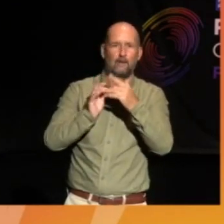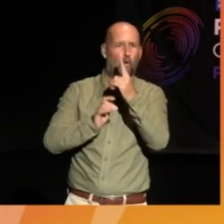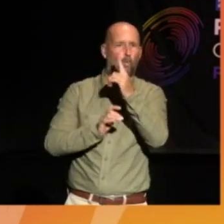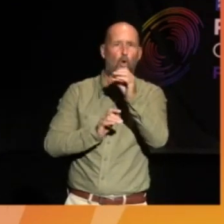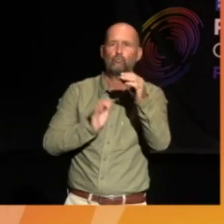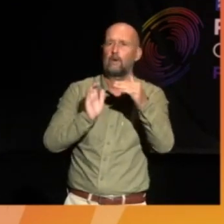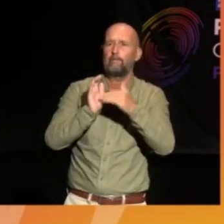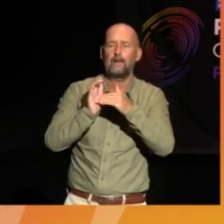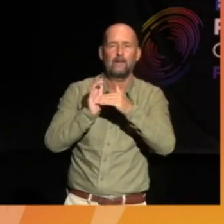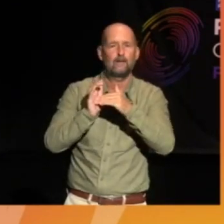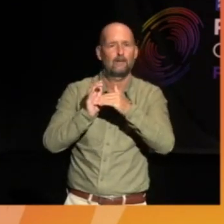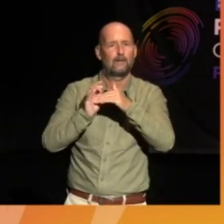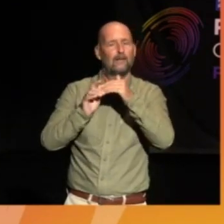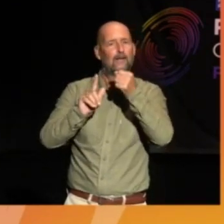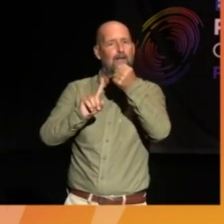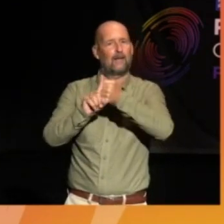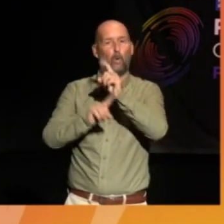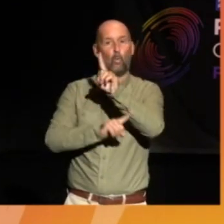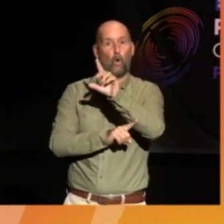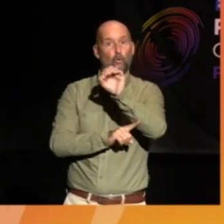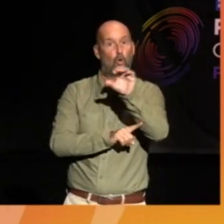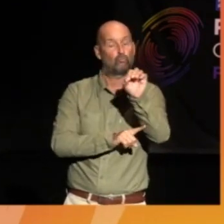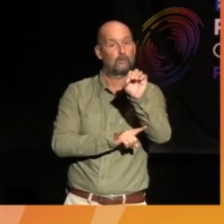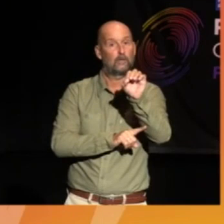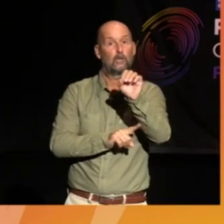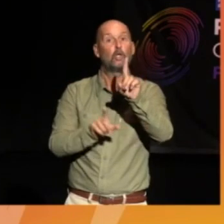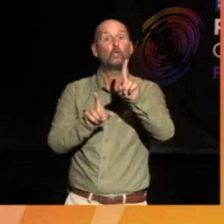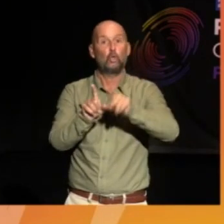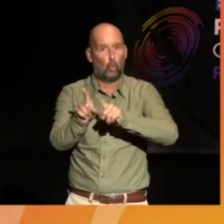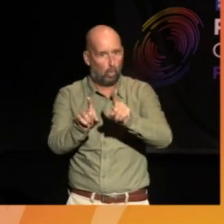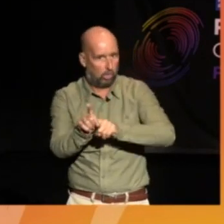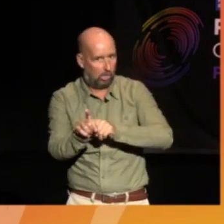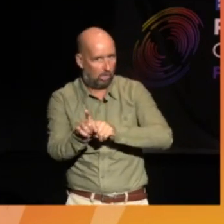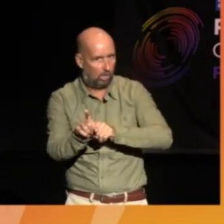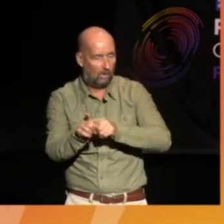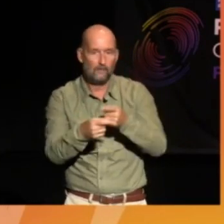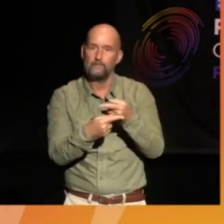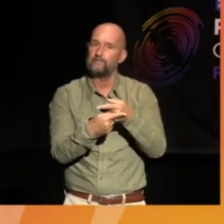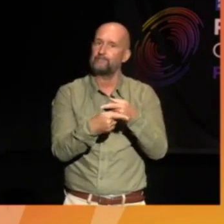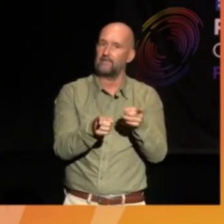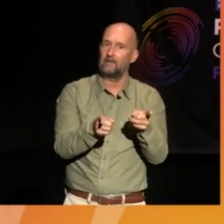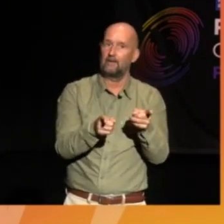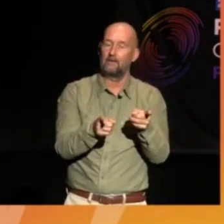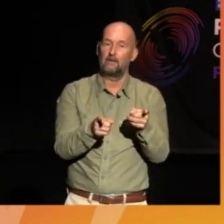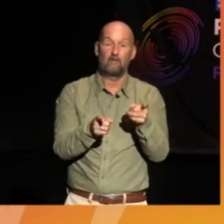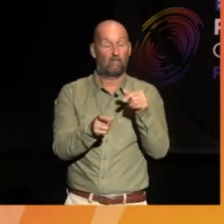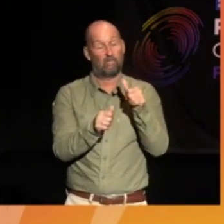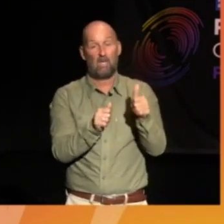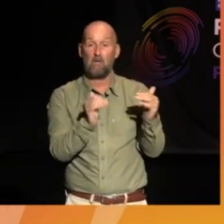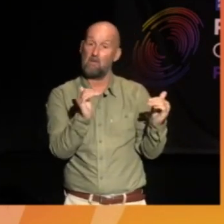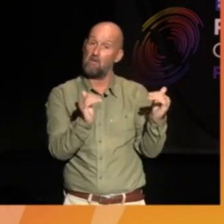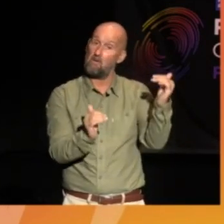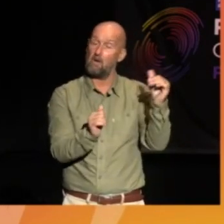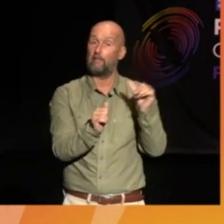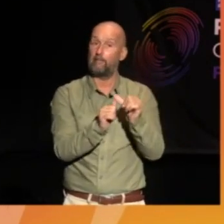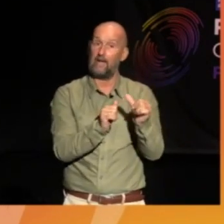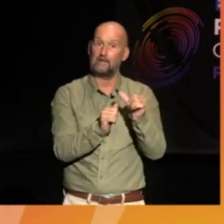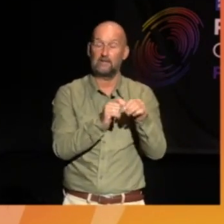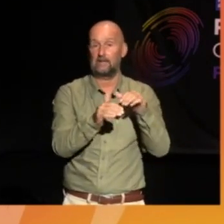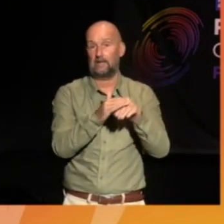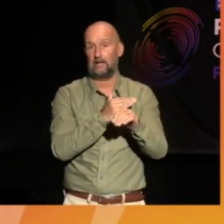Million campaign. The whole idea is that 100 million youth who are better off than others and who are in schools,